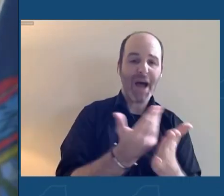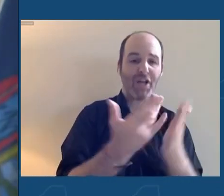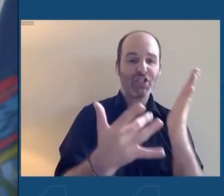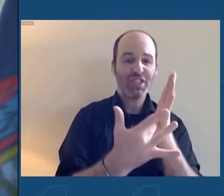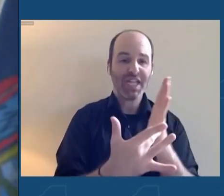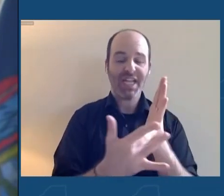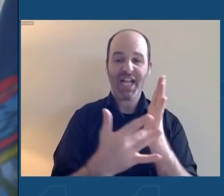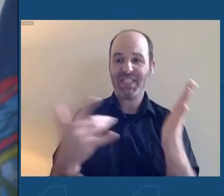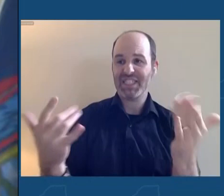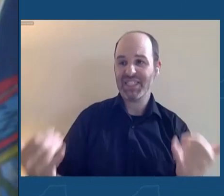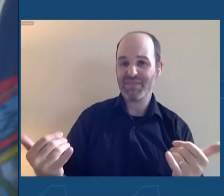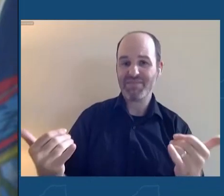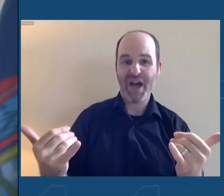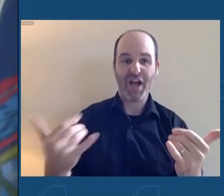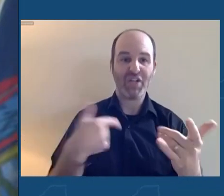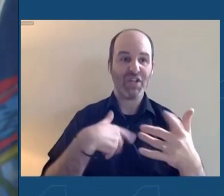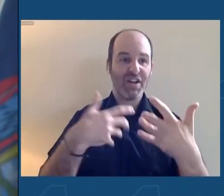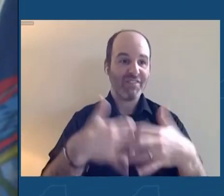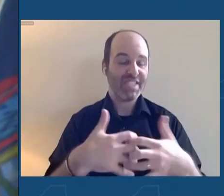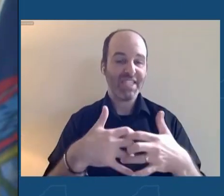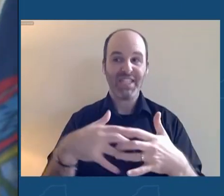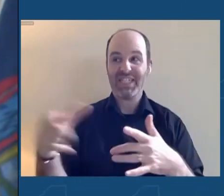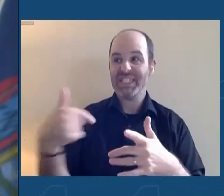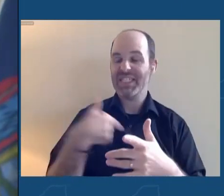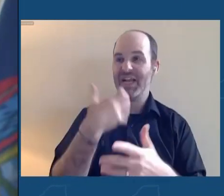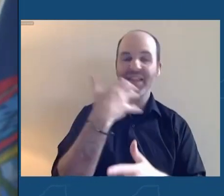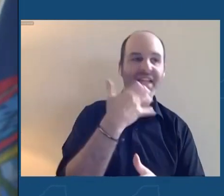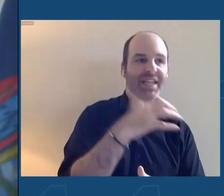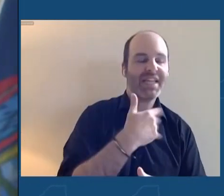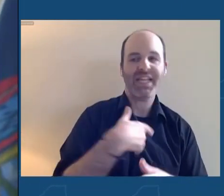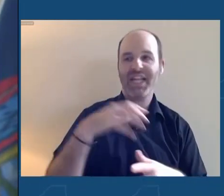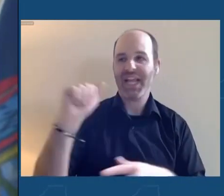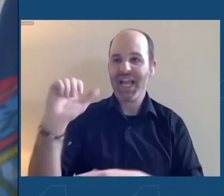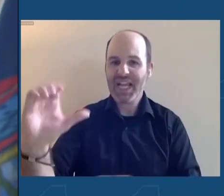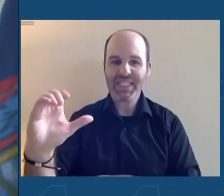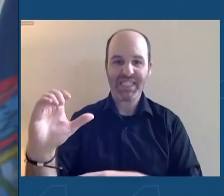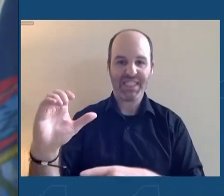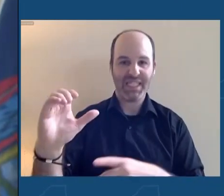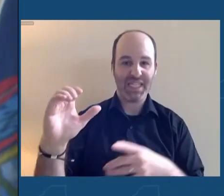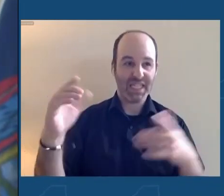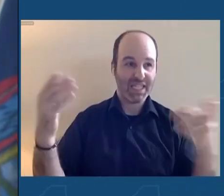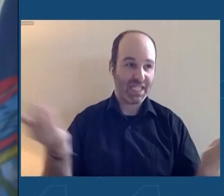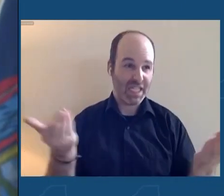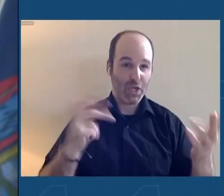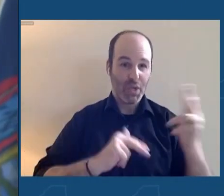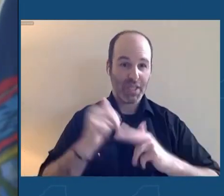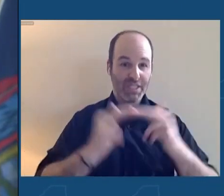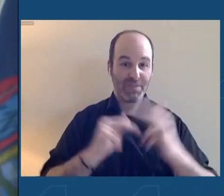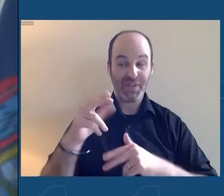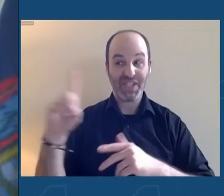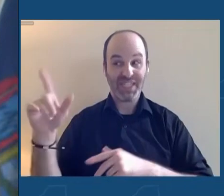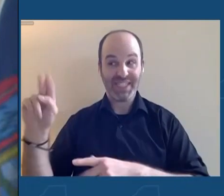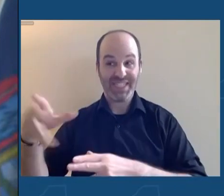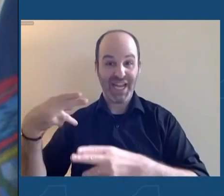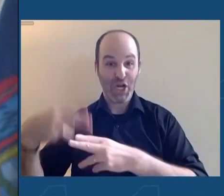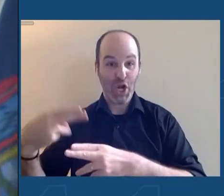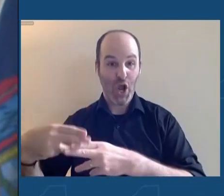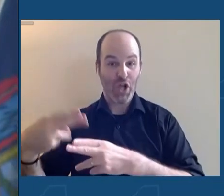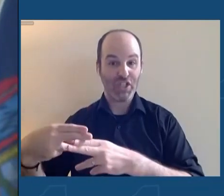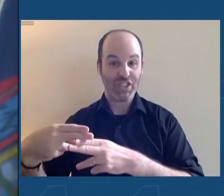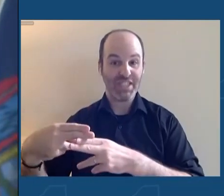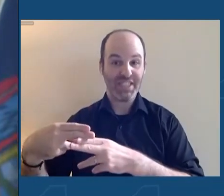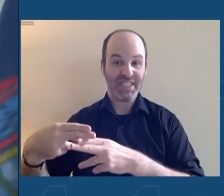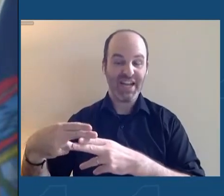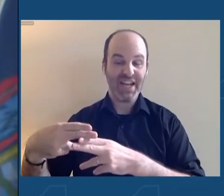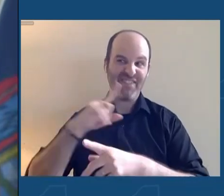the heating and air conditioning systems in this building, which Dan referred to as, a very